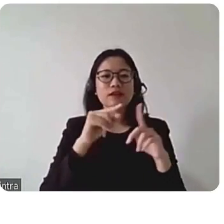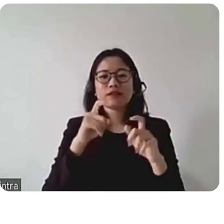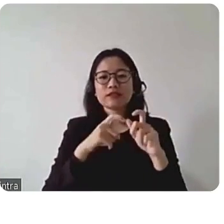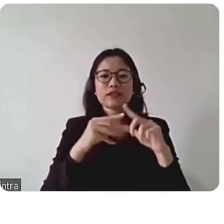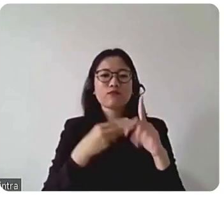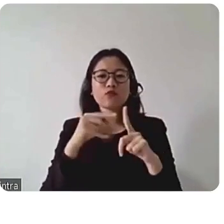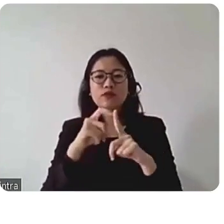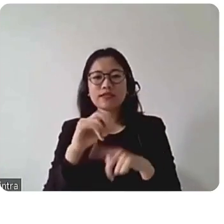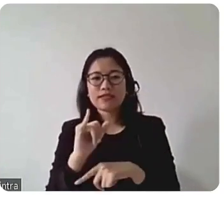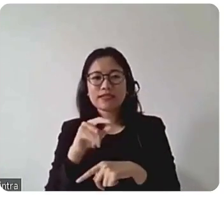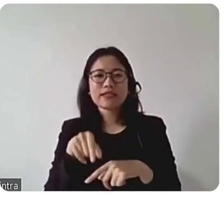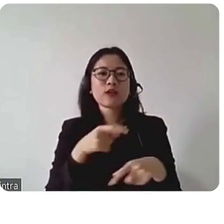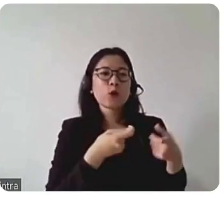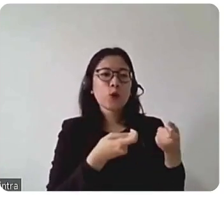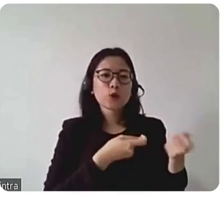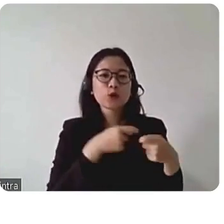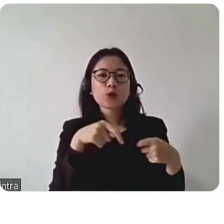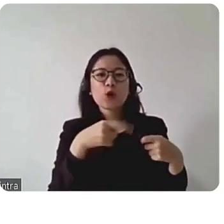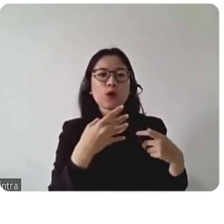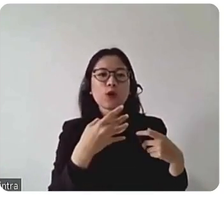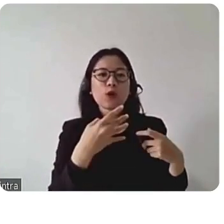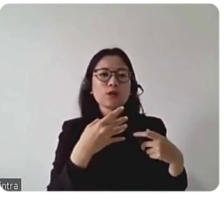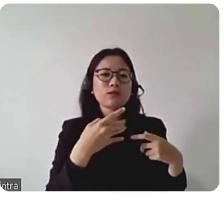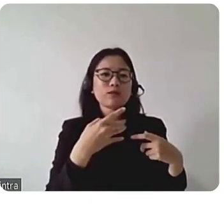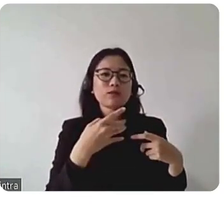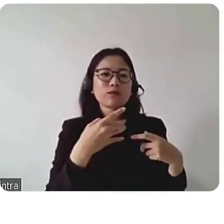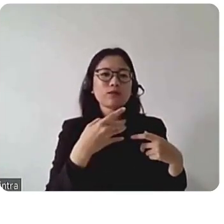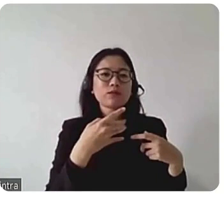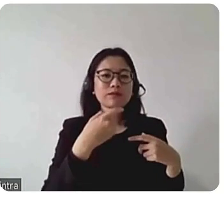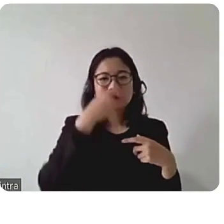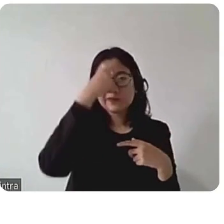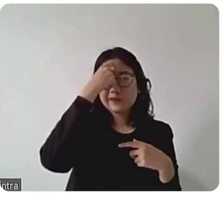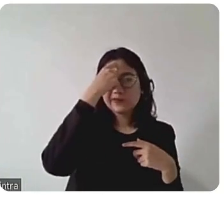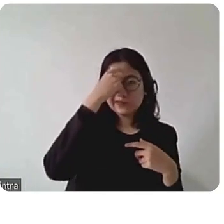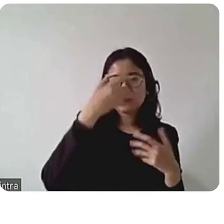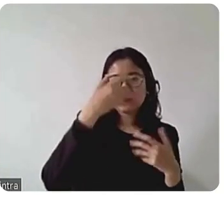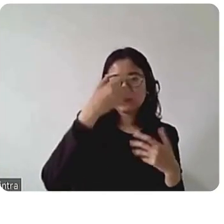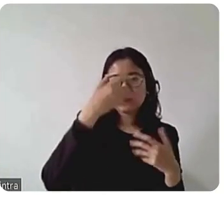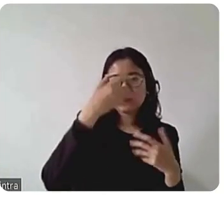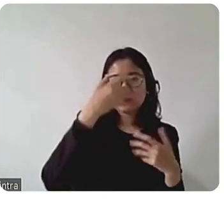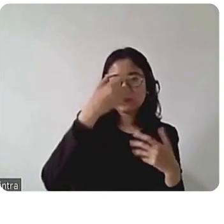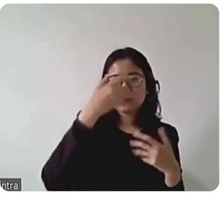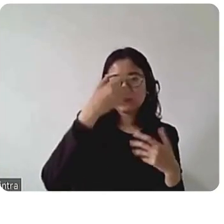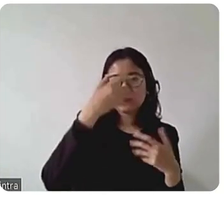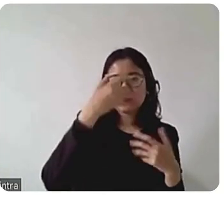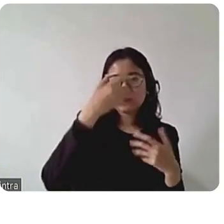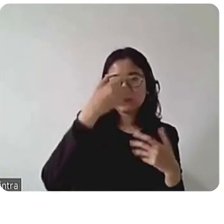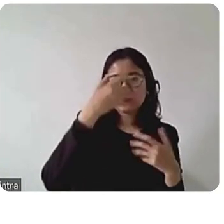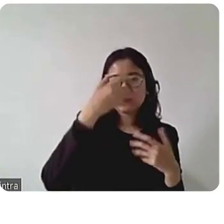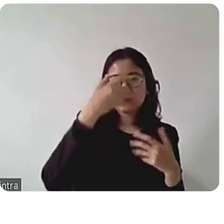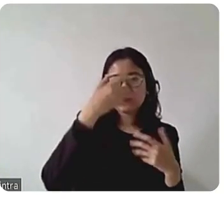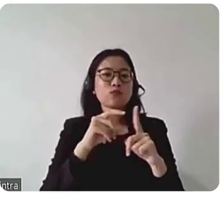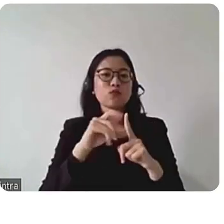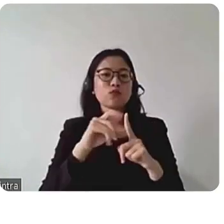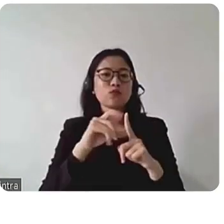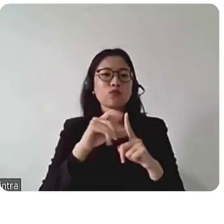Control, representing His Excellency Budi Gunadi Sadikin, the Minister of Health of Republic